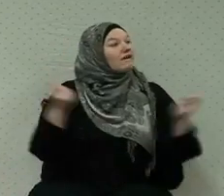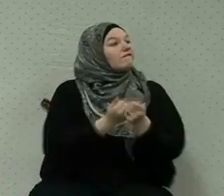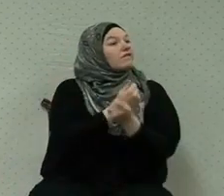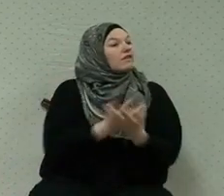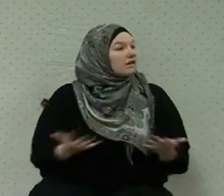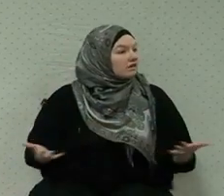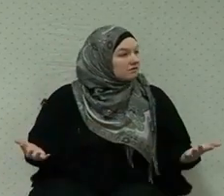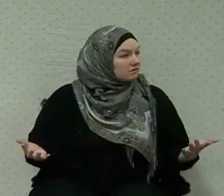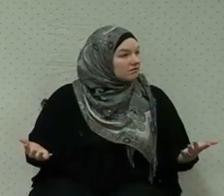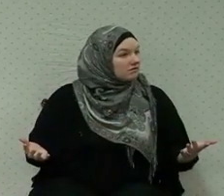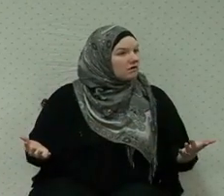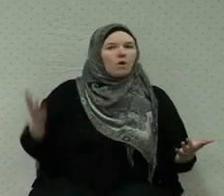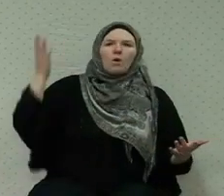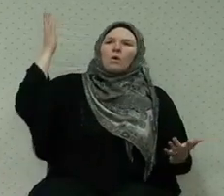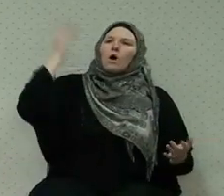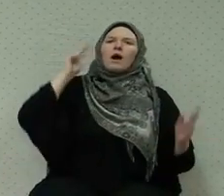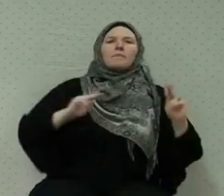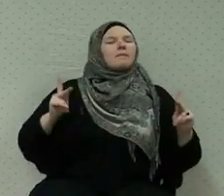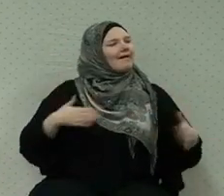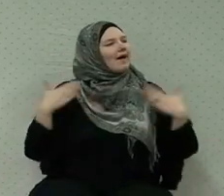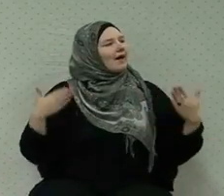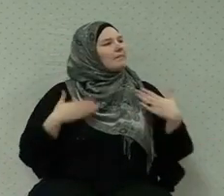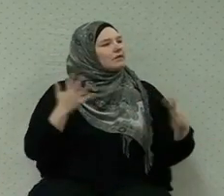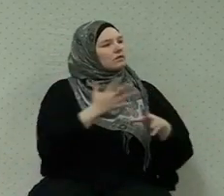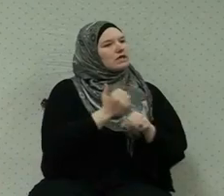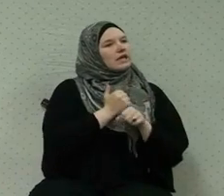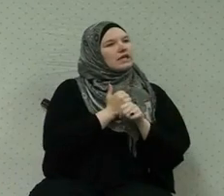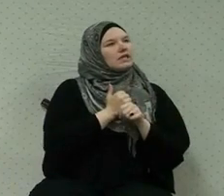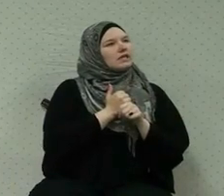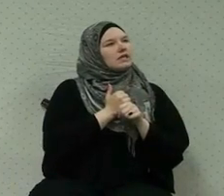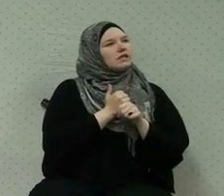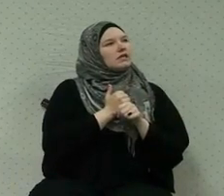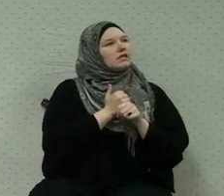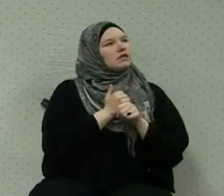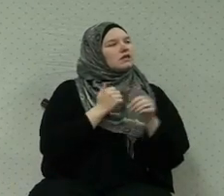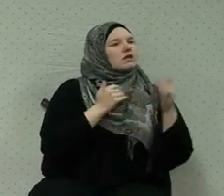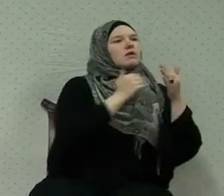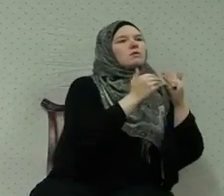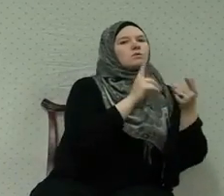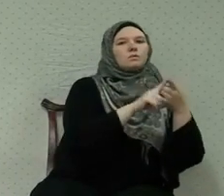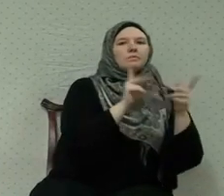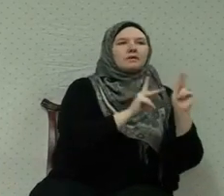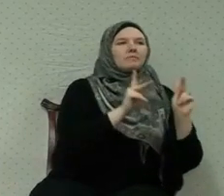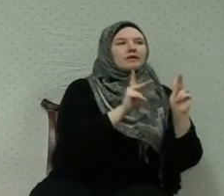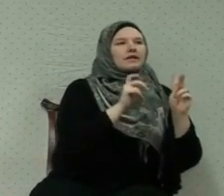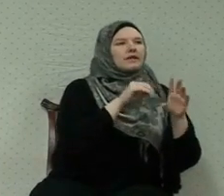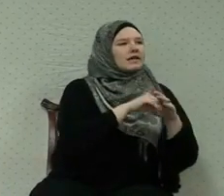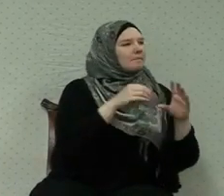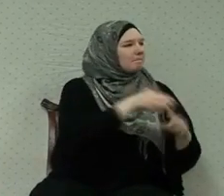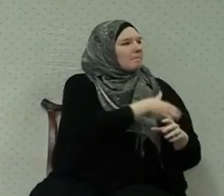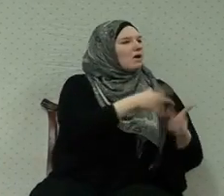You know why people are happy to get close to people in positions of